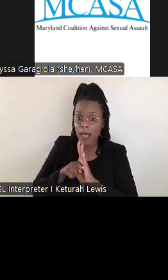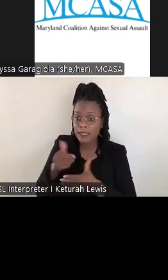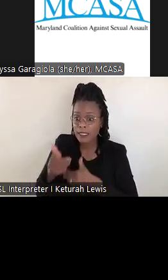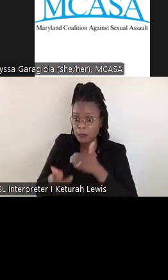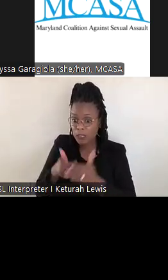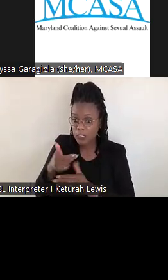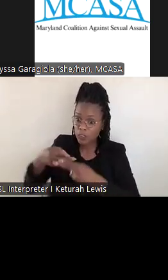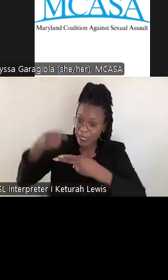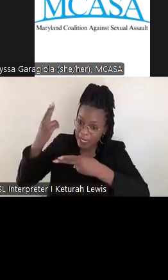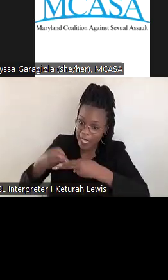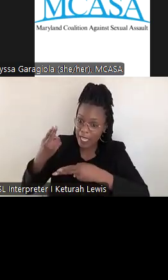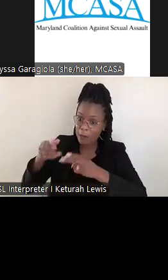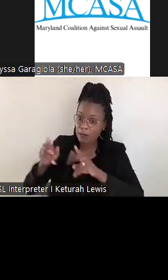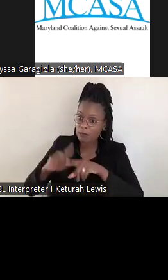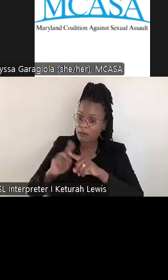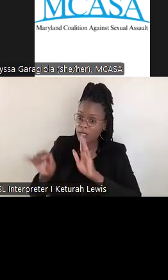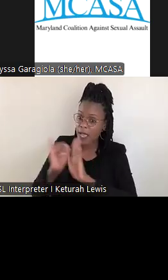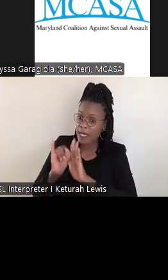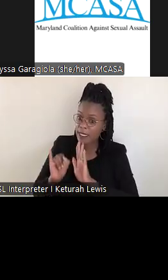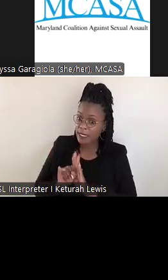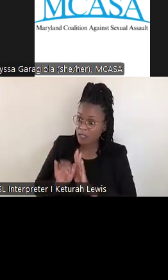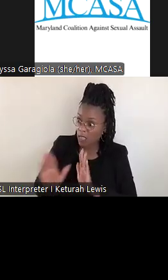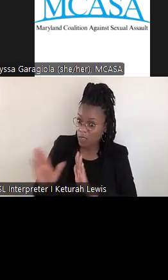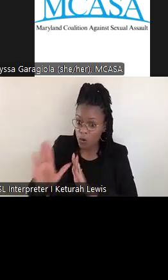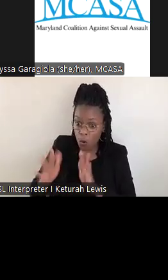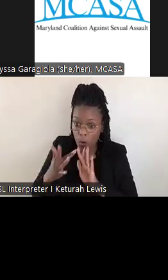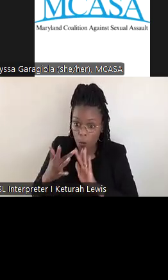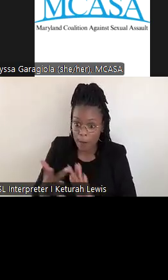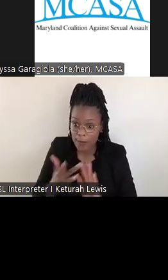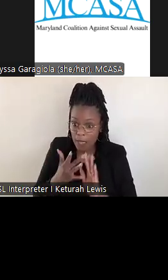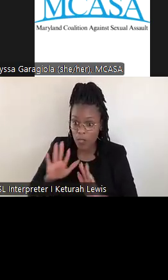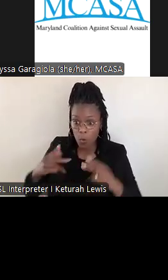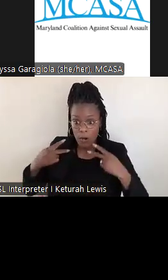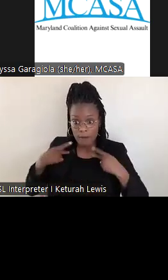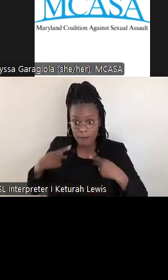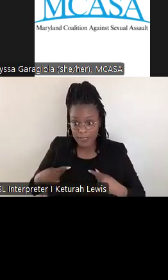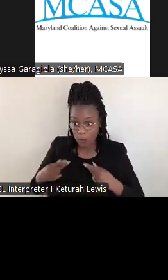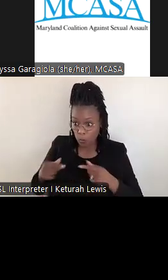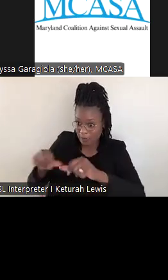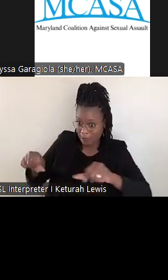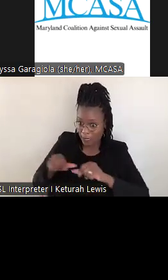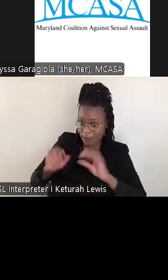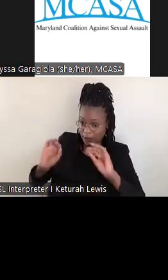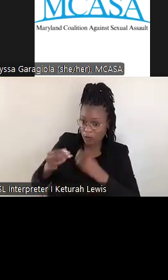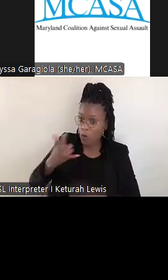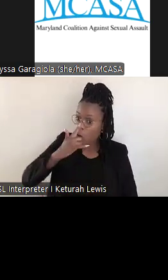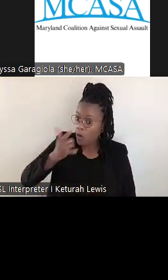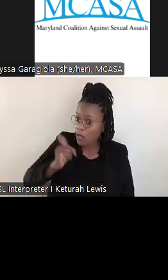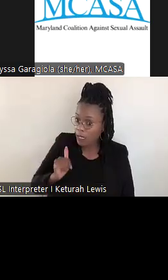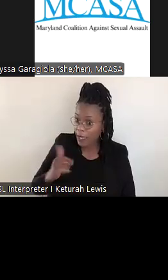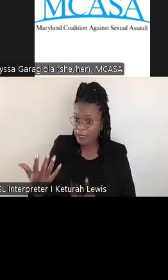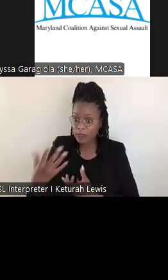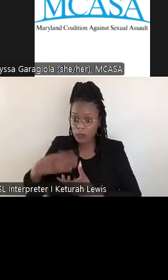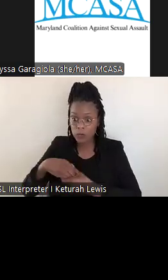identities. Are they on your website? What does your physical space look like? Is that inclusive to people that may have disabilities